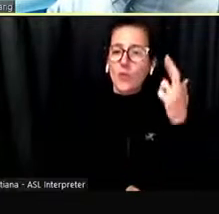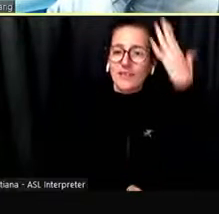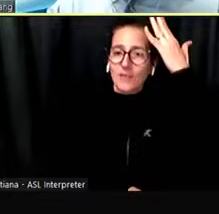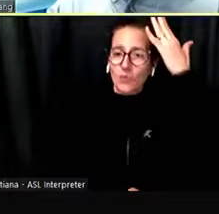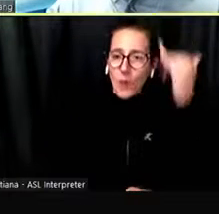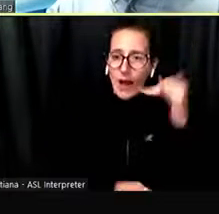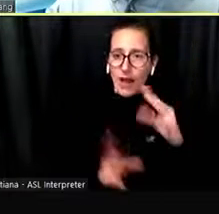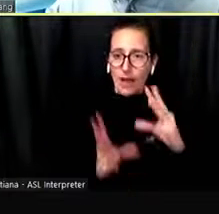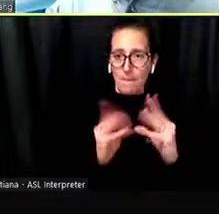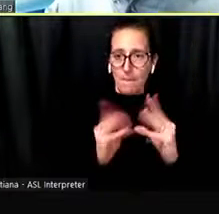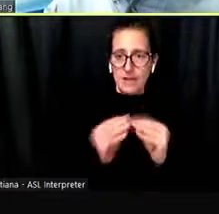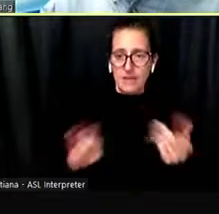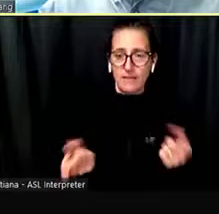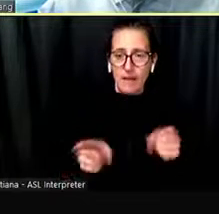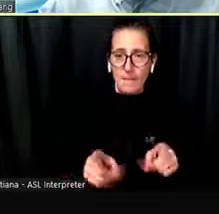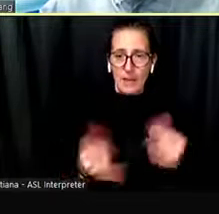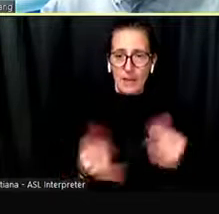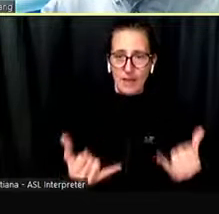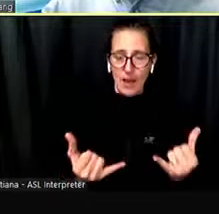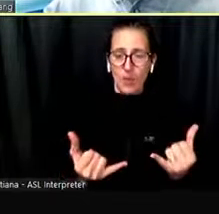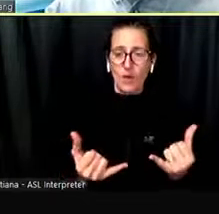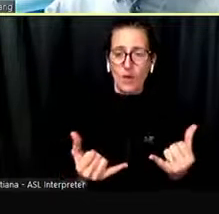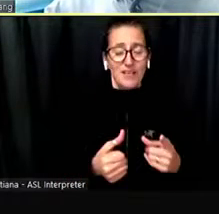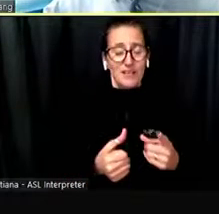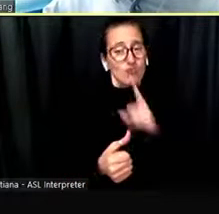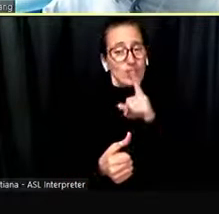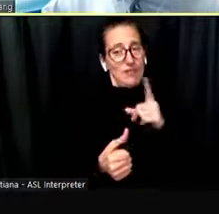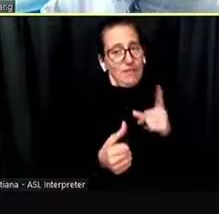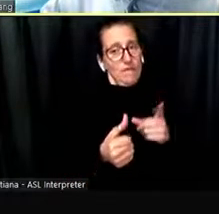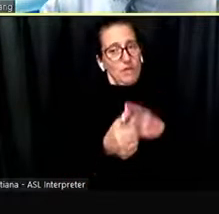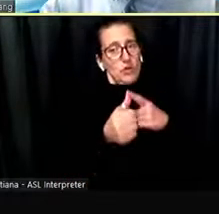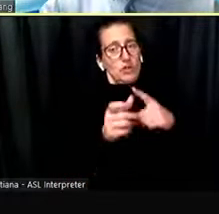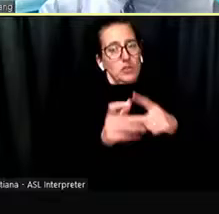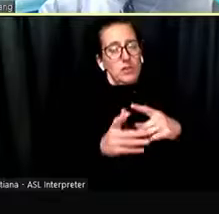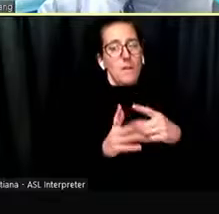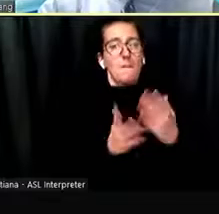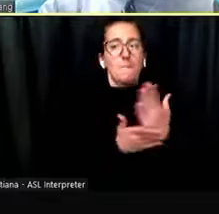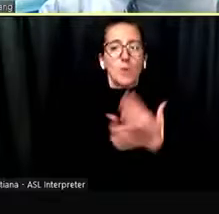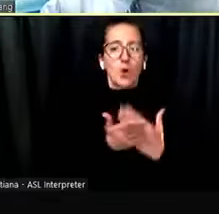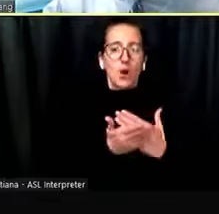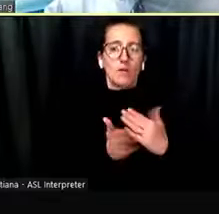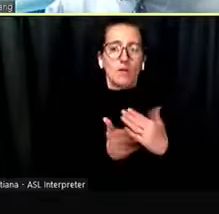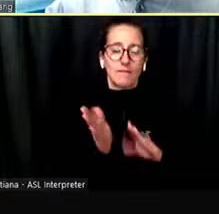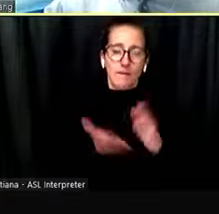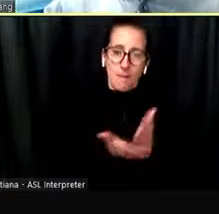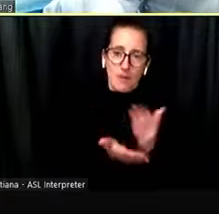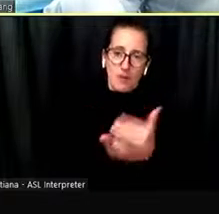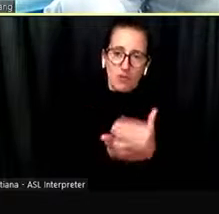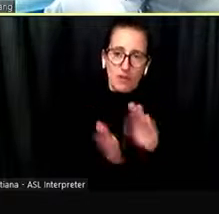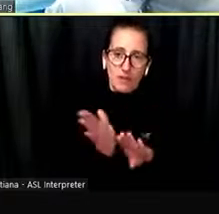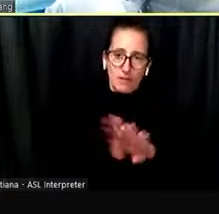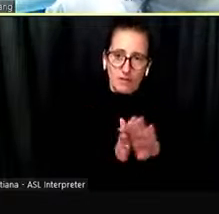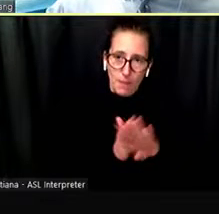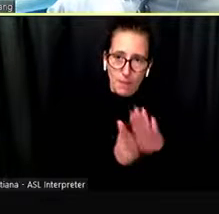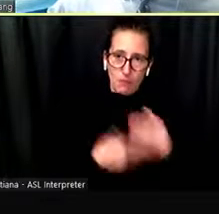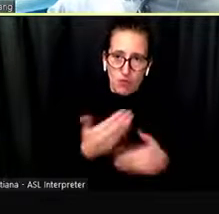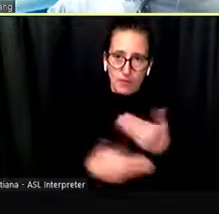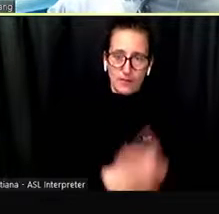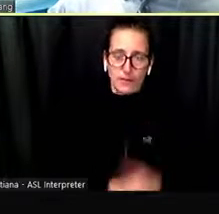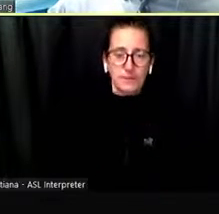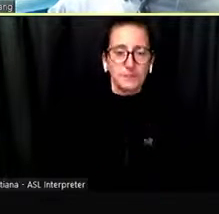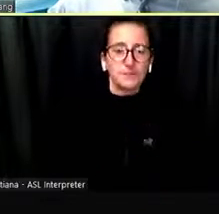budget development process, and you are actually getting involved at the very beginning of the budget development process. And then going forward,